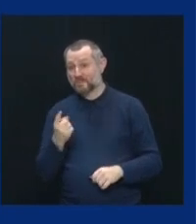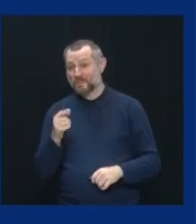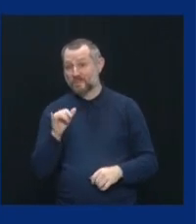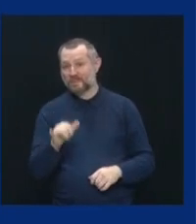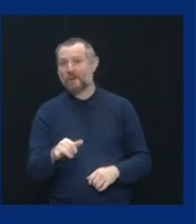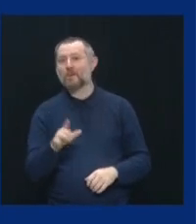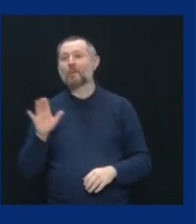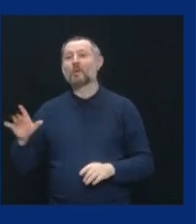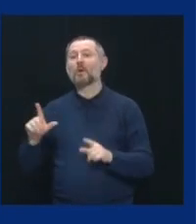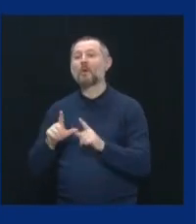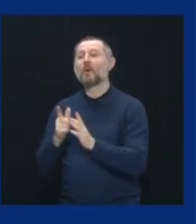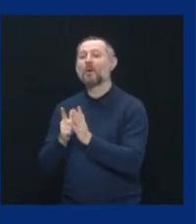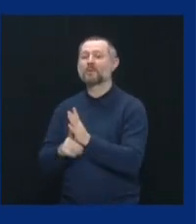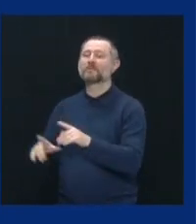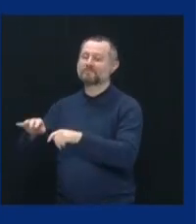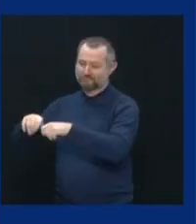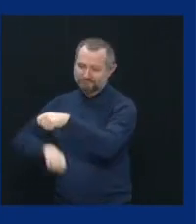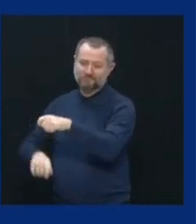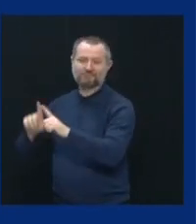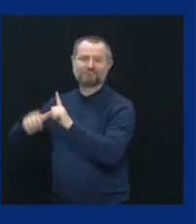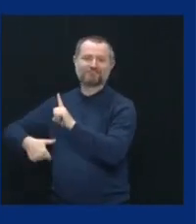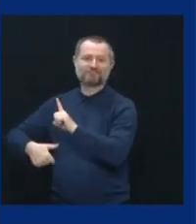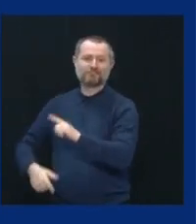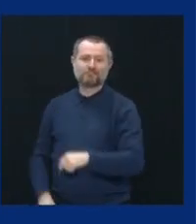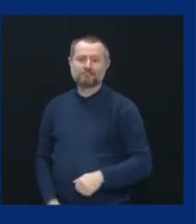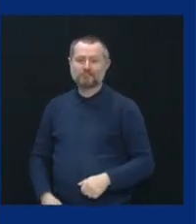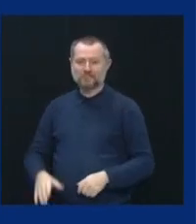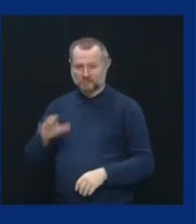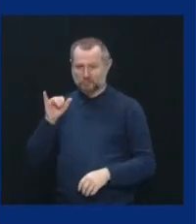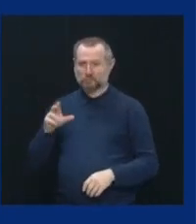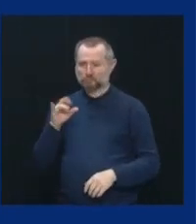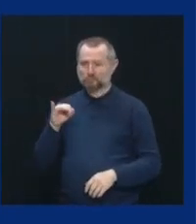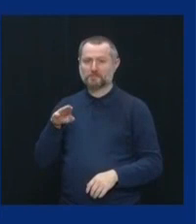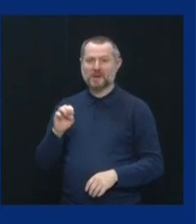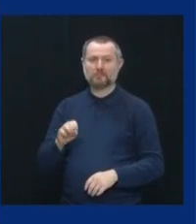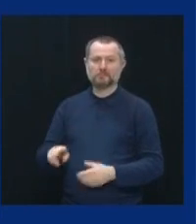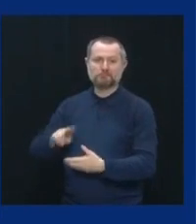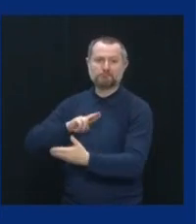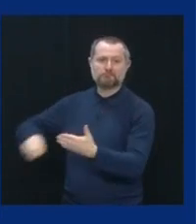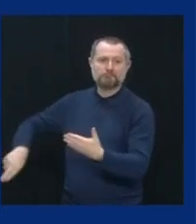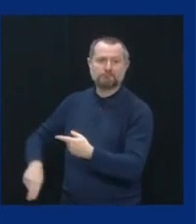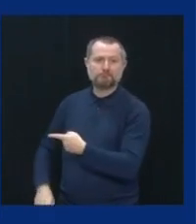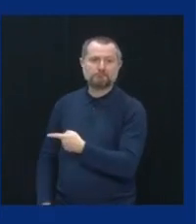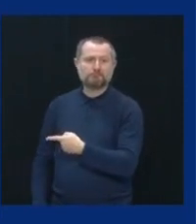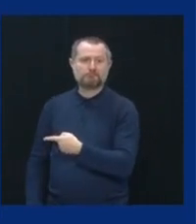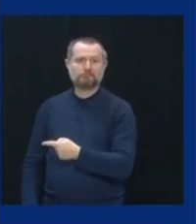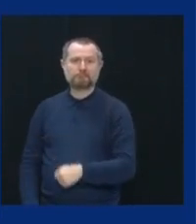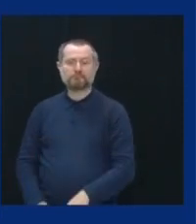that. But that's a crime. That's not raw politics.